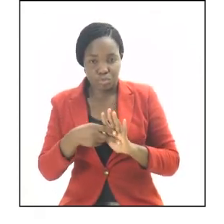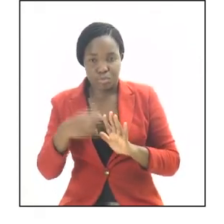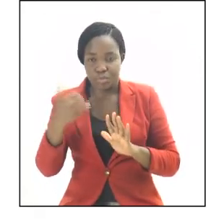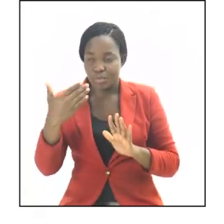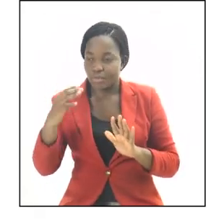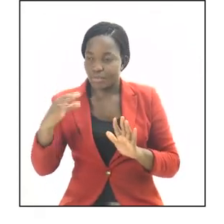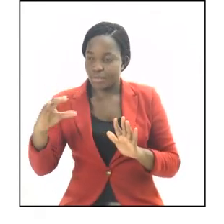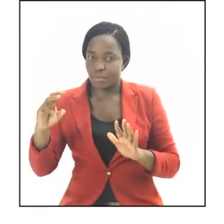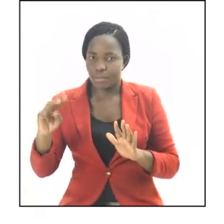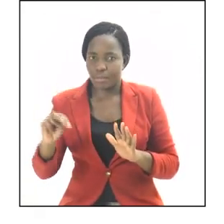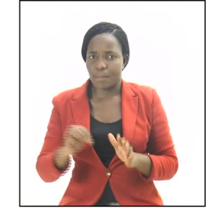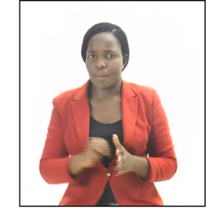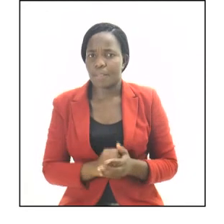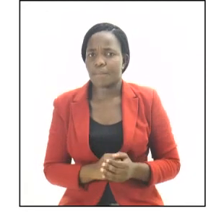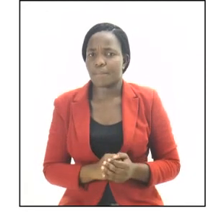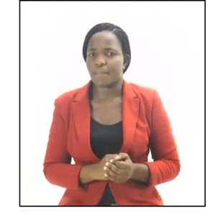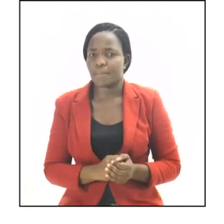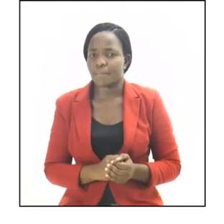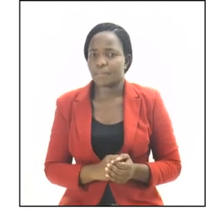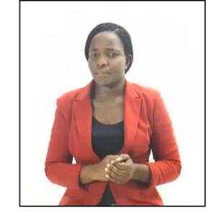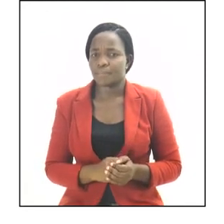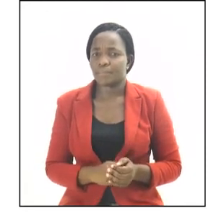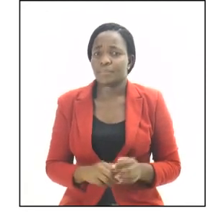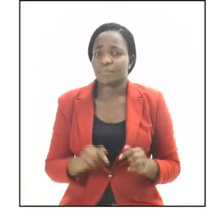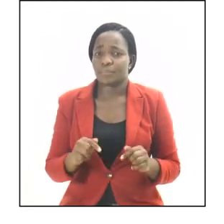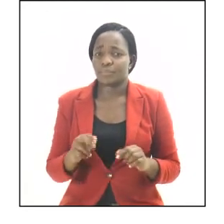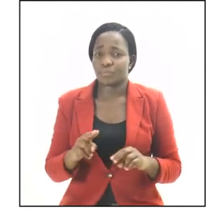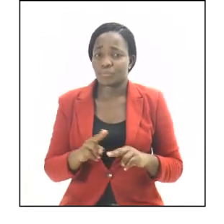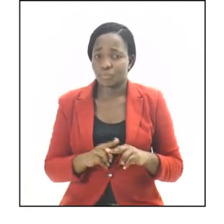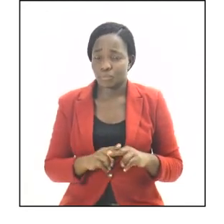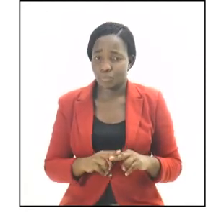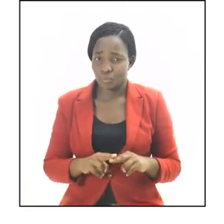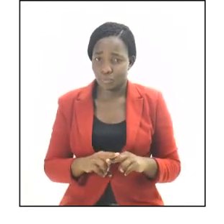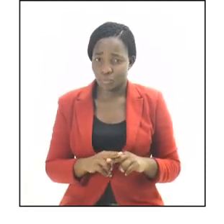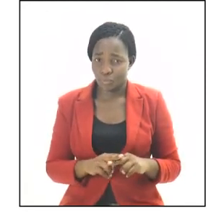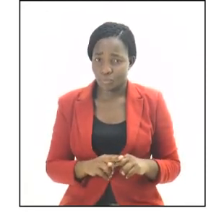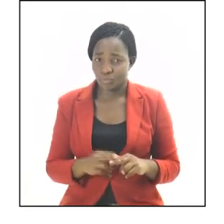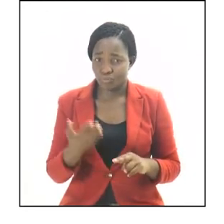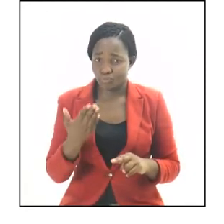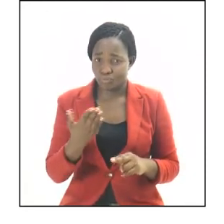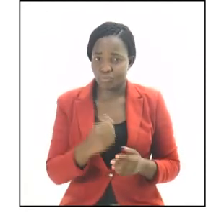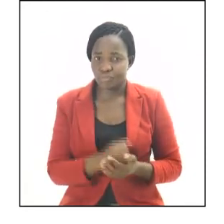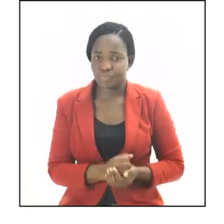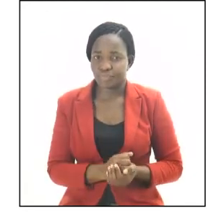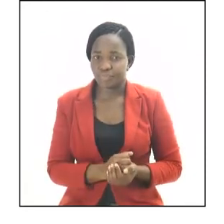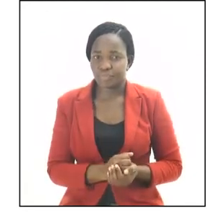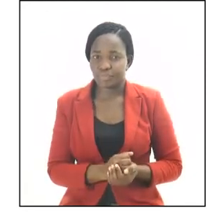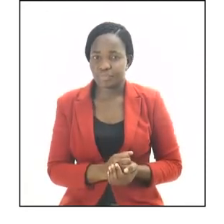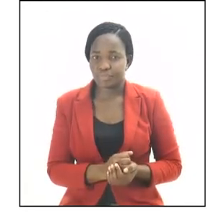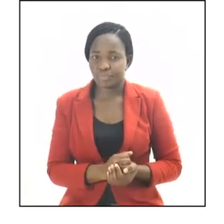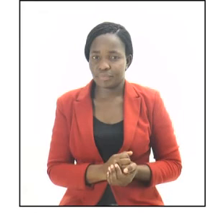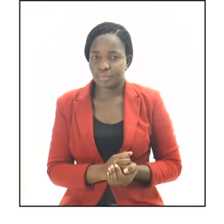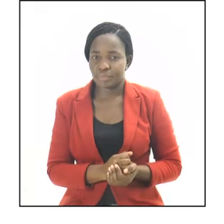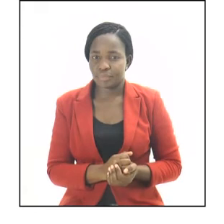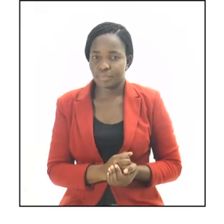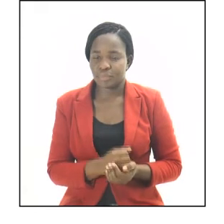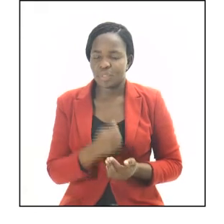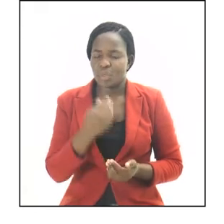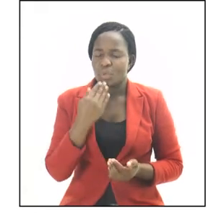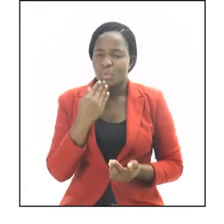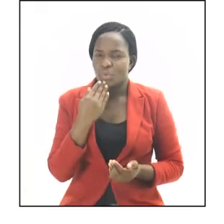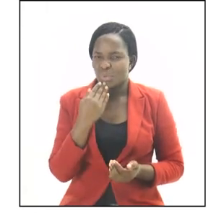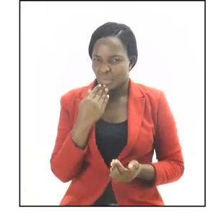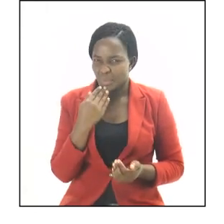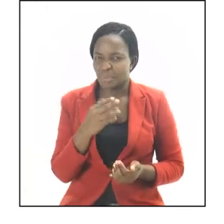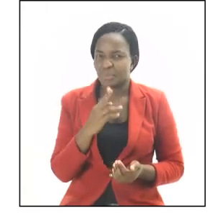5 centimeters. Now we use Pythagoras' theorem again. I'll race you, Ben. Who can find